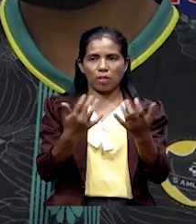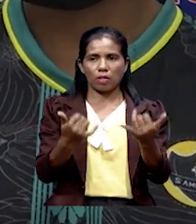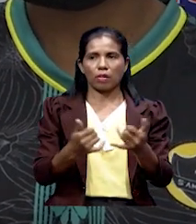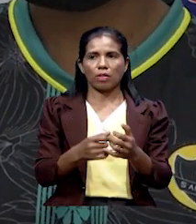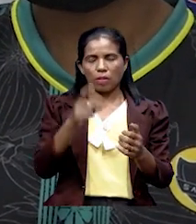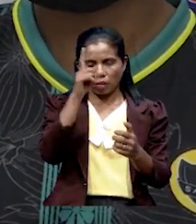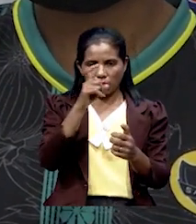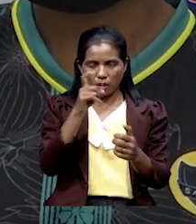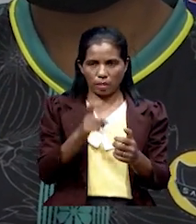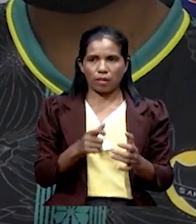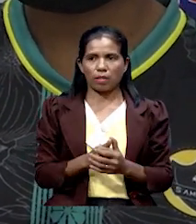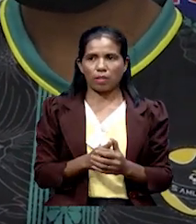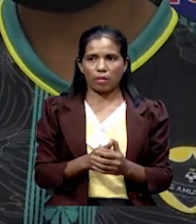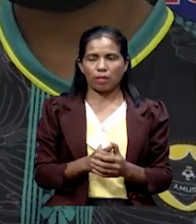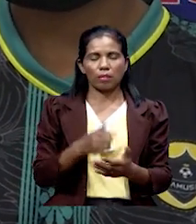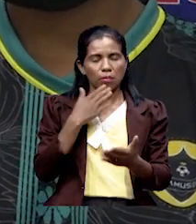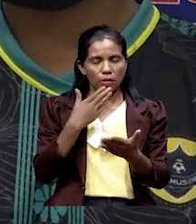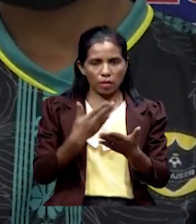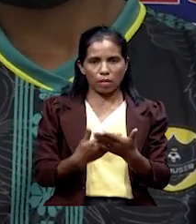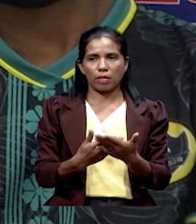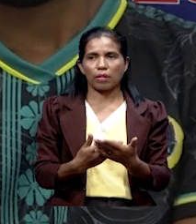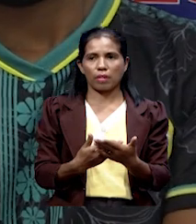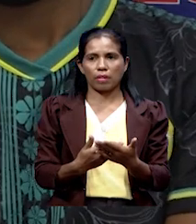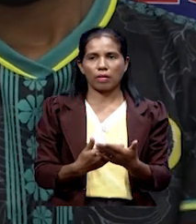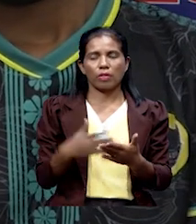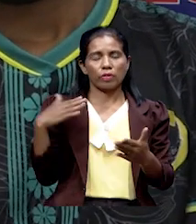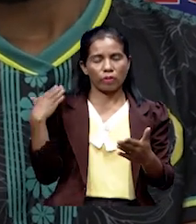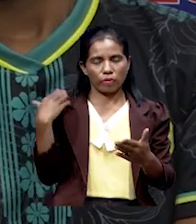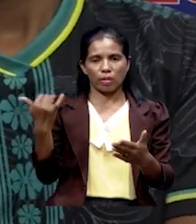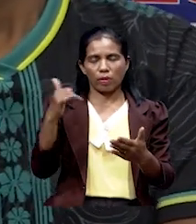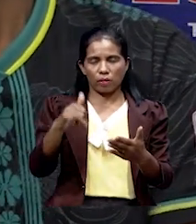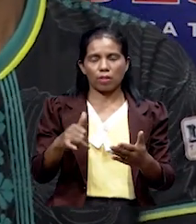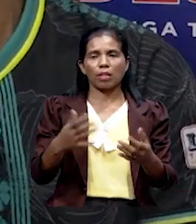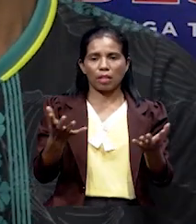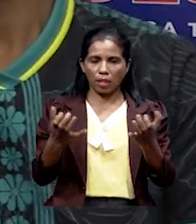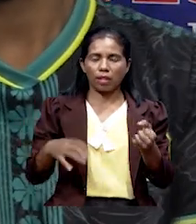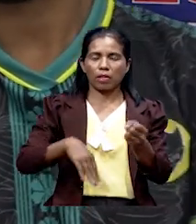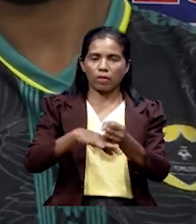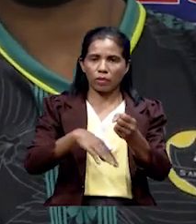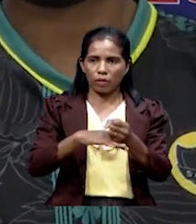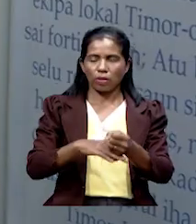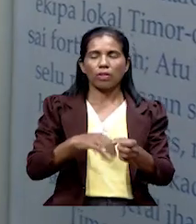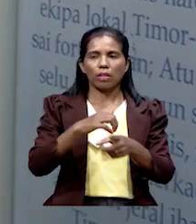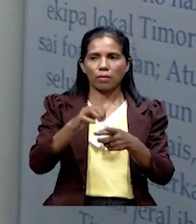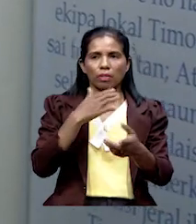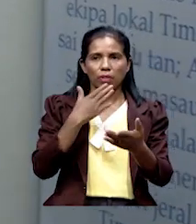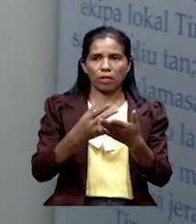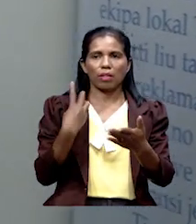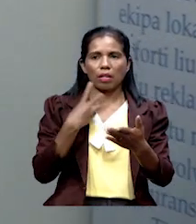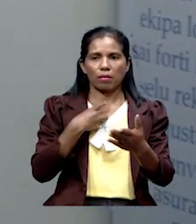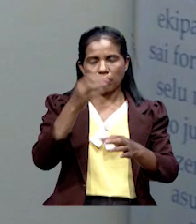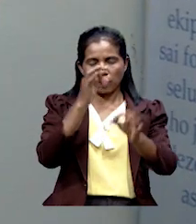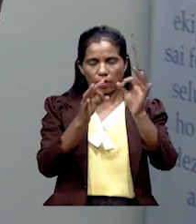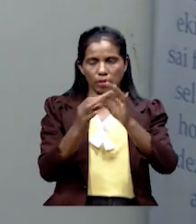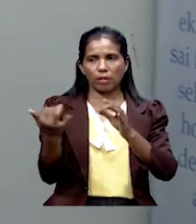idari ne bema produktivo tebe sira ne bema ia conhecimento skill ba joga no moso treinador ne bema dia anto ami fiar kata sira mos